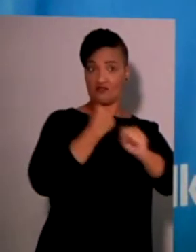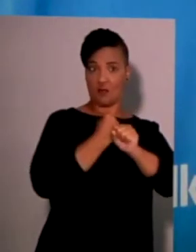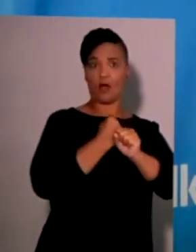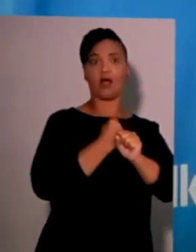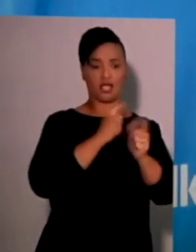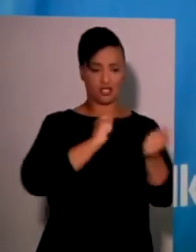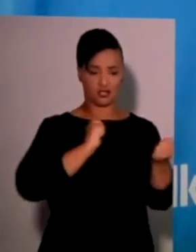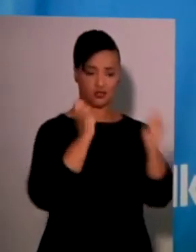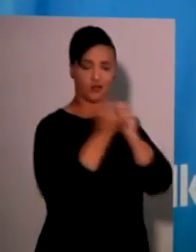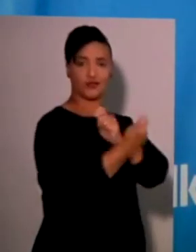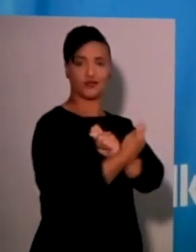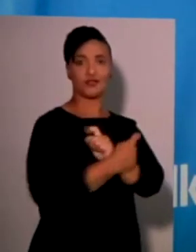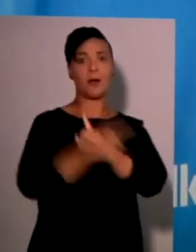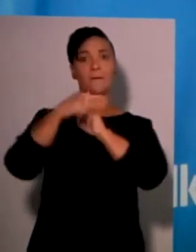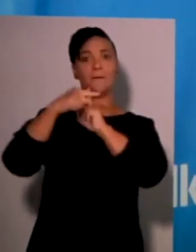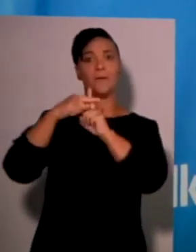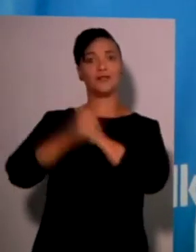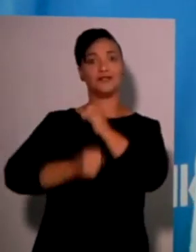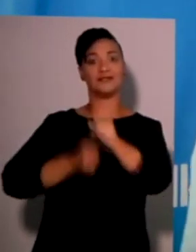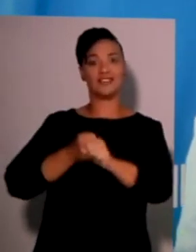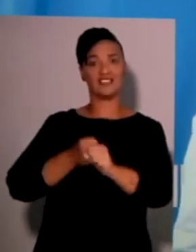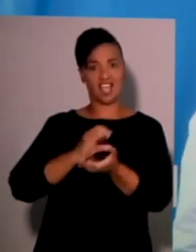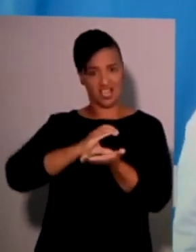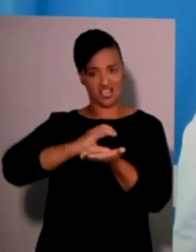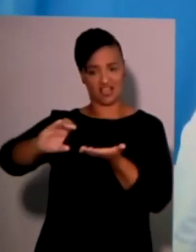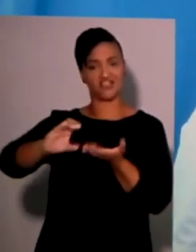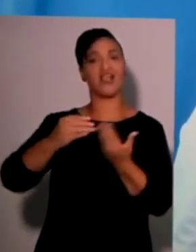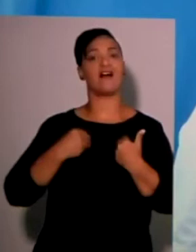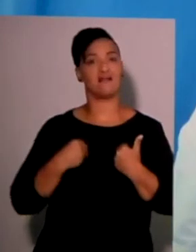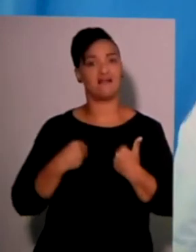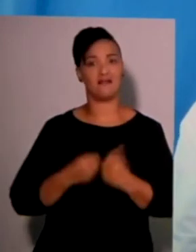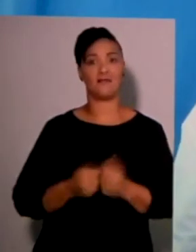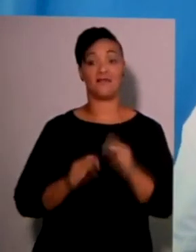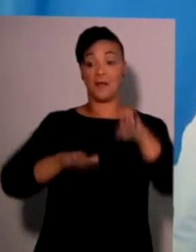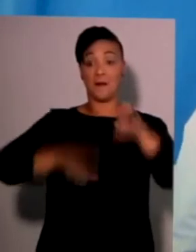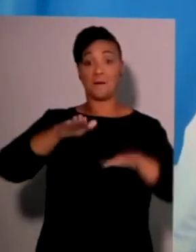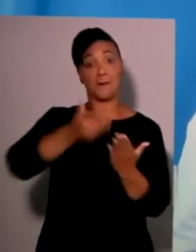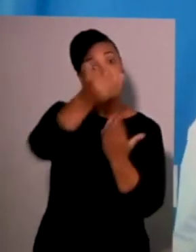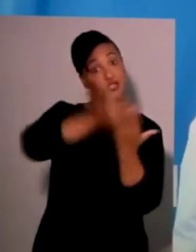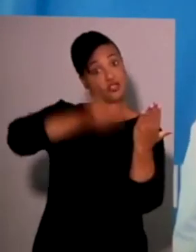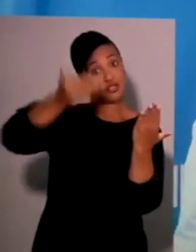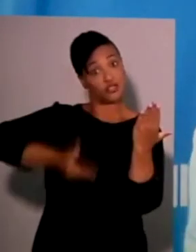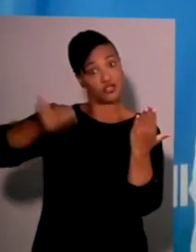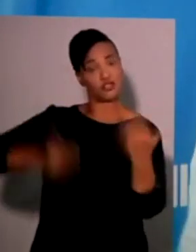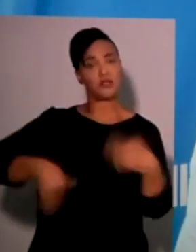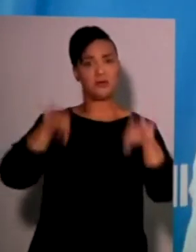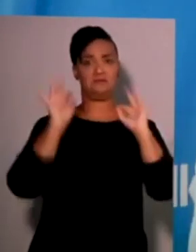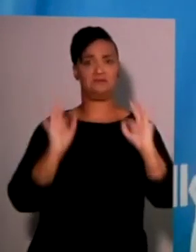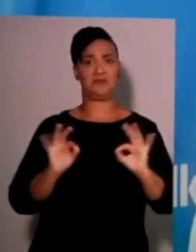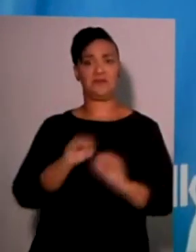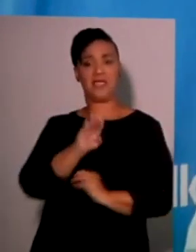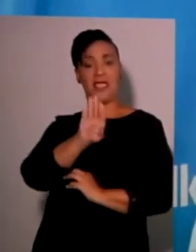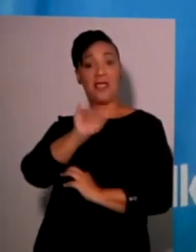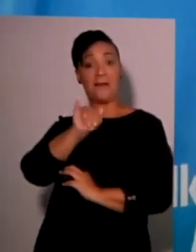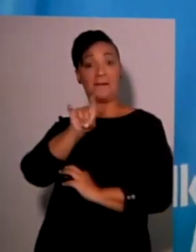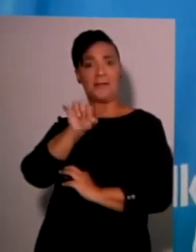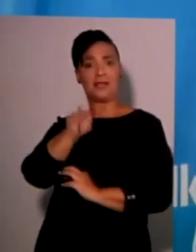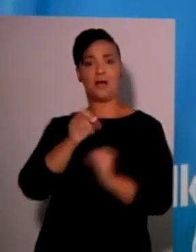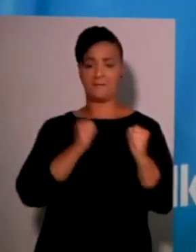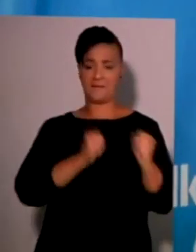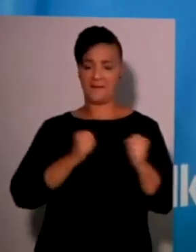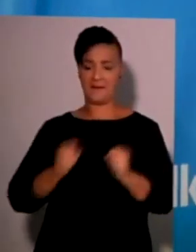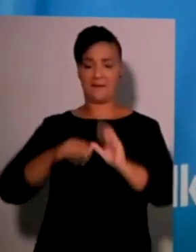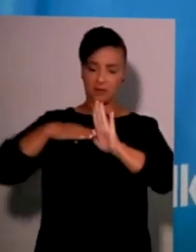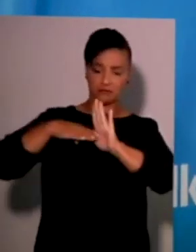positive free cash flow this year. We strengthened our balance sheet. Our underlying net debt to EBITDA remains stable and